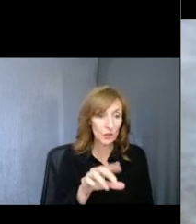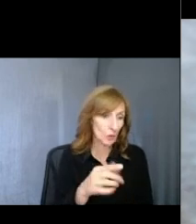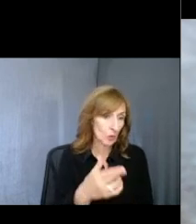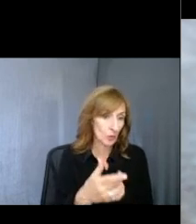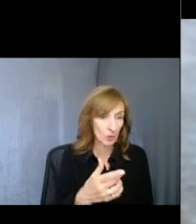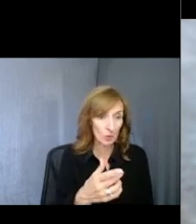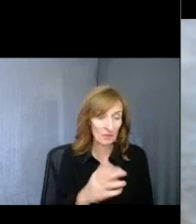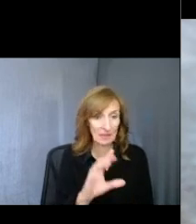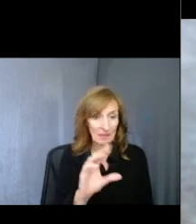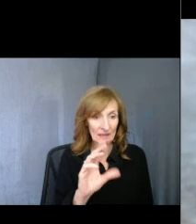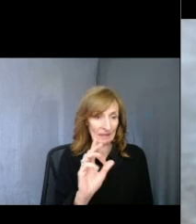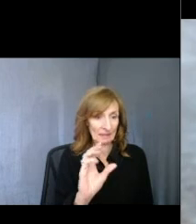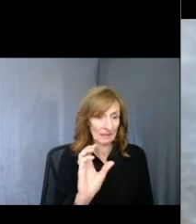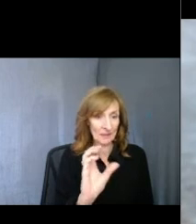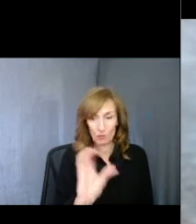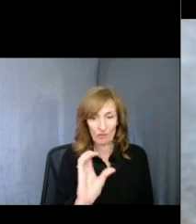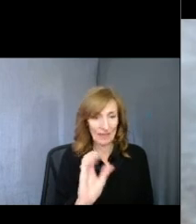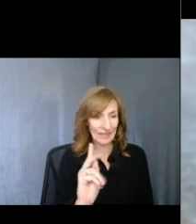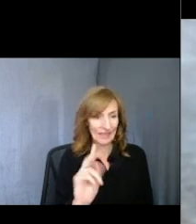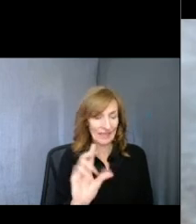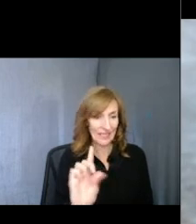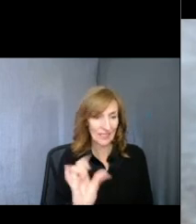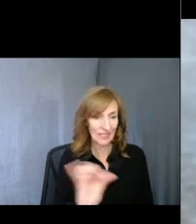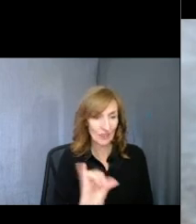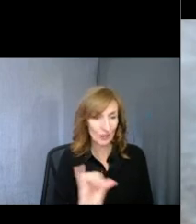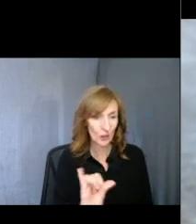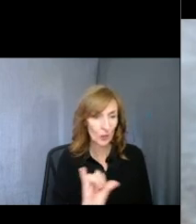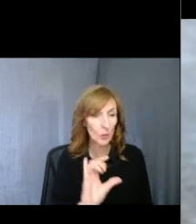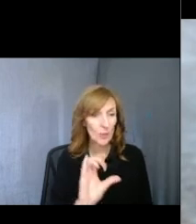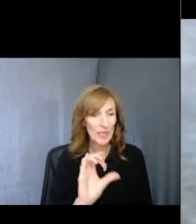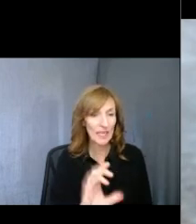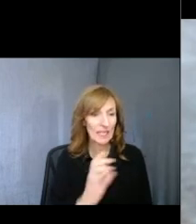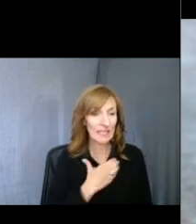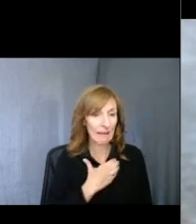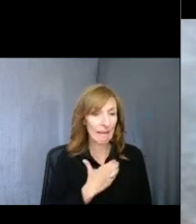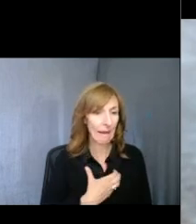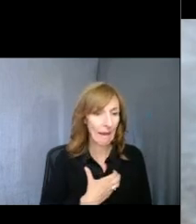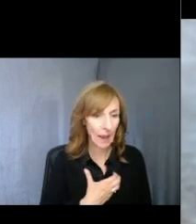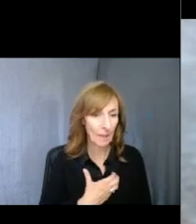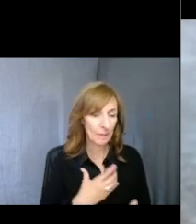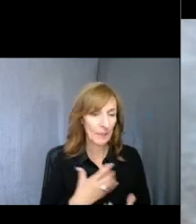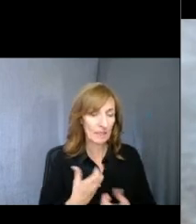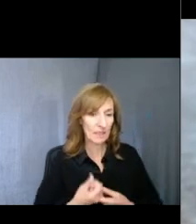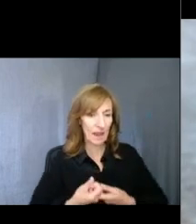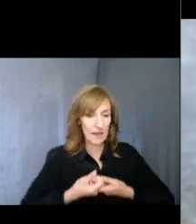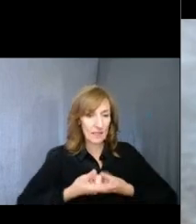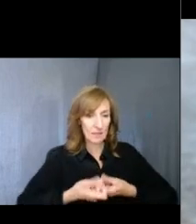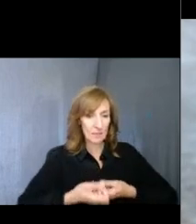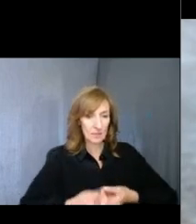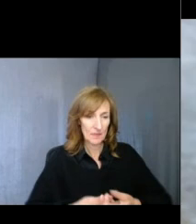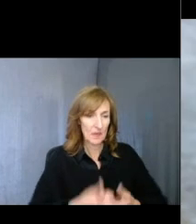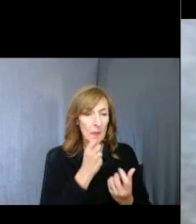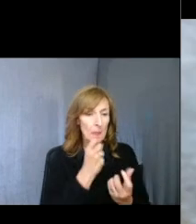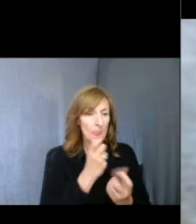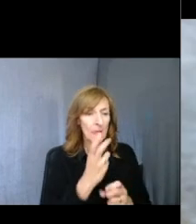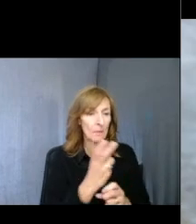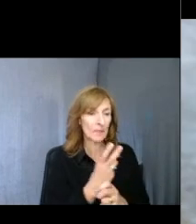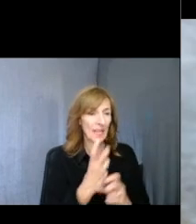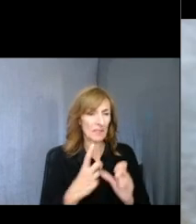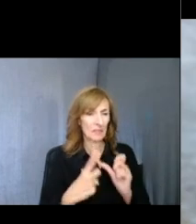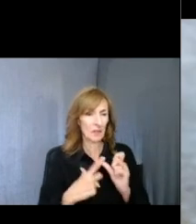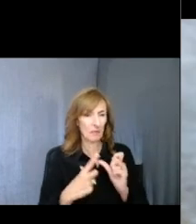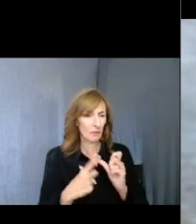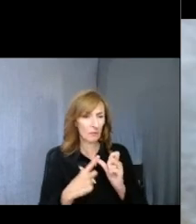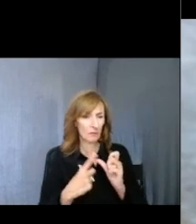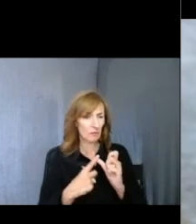when I first came out, I was in feline practice, and we used a lot of cyproheptadine, the drug, and it just never, it